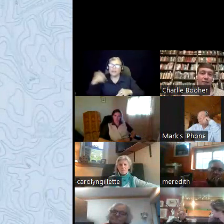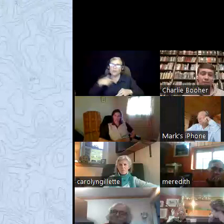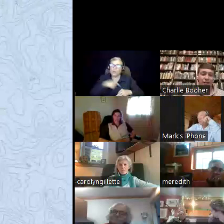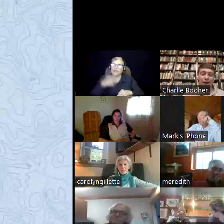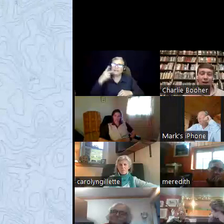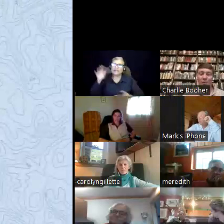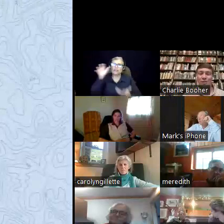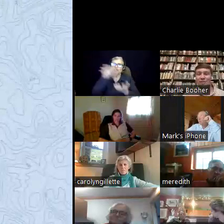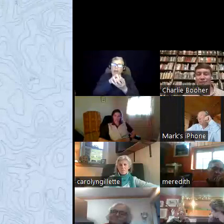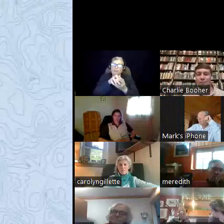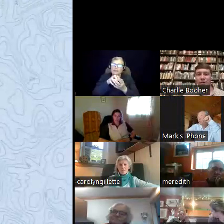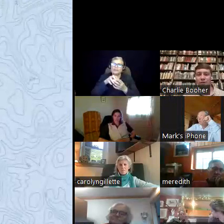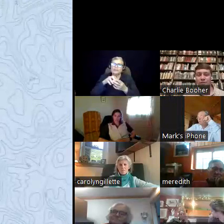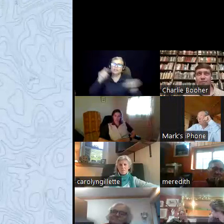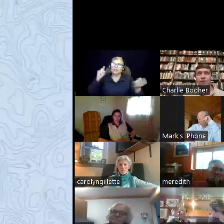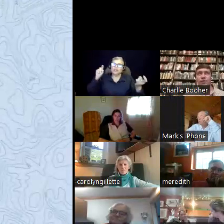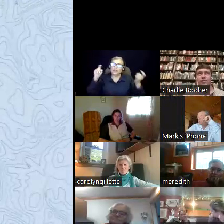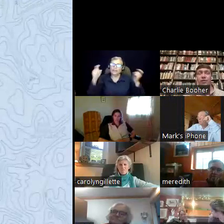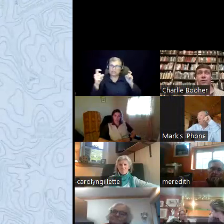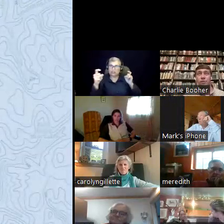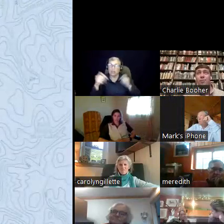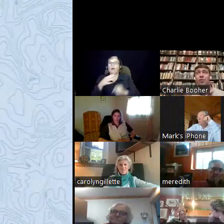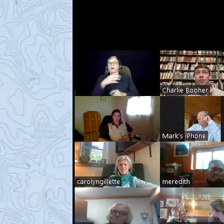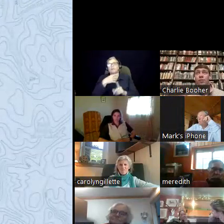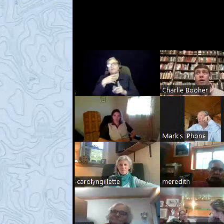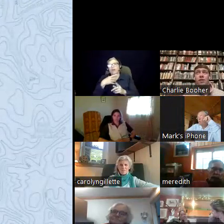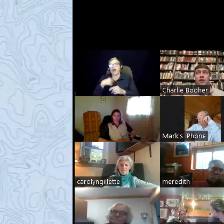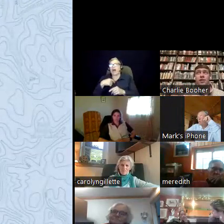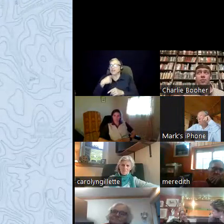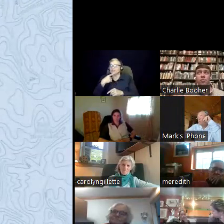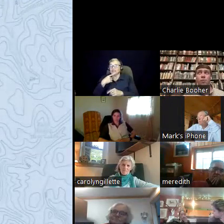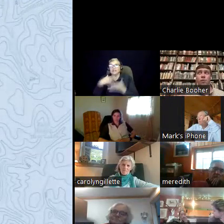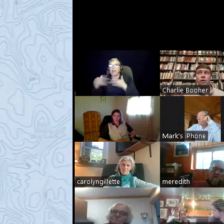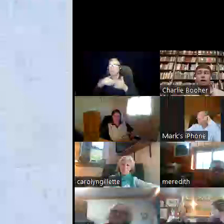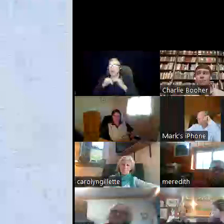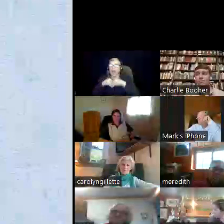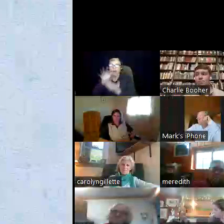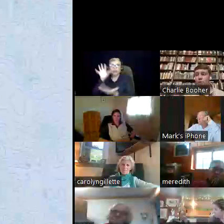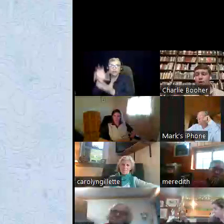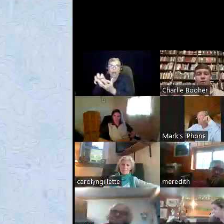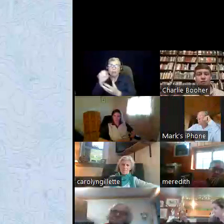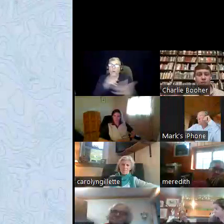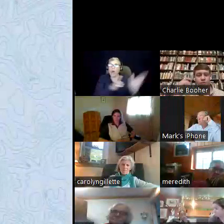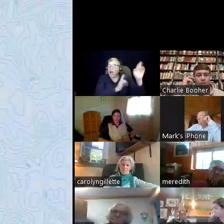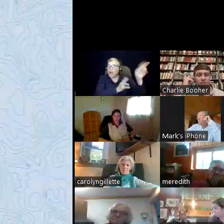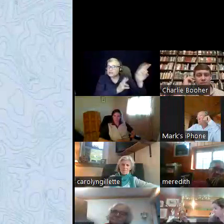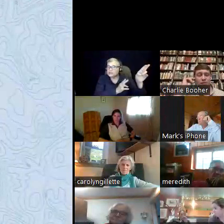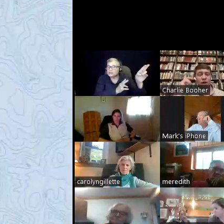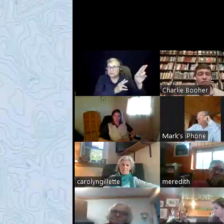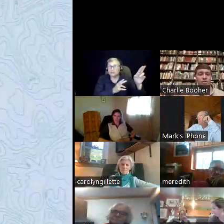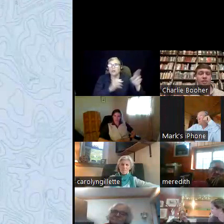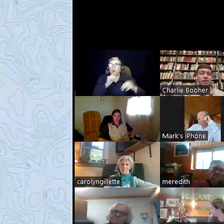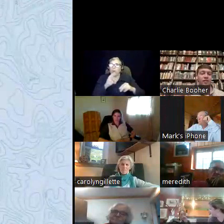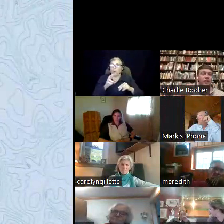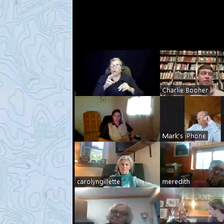And I always have to give a plug to whether it's trapping or hunting in more controversial spaces, that